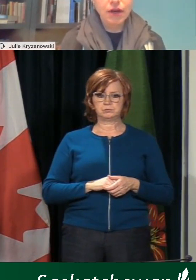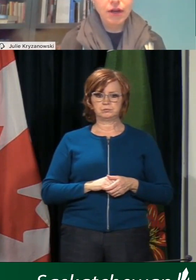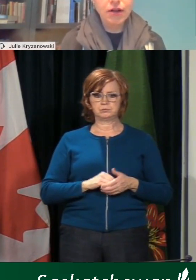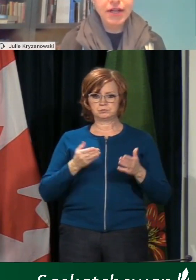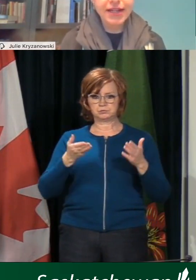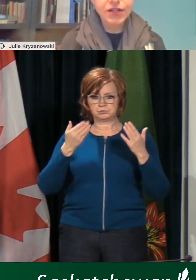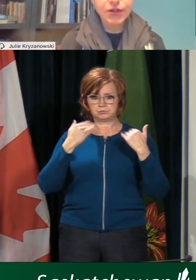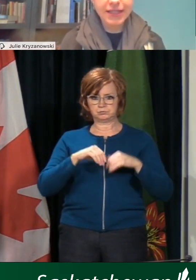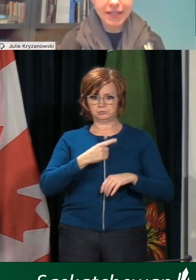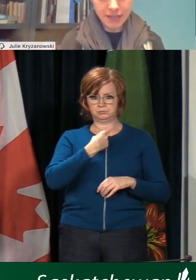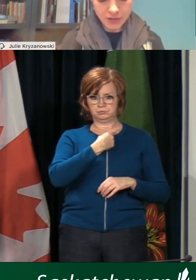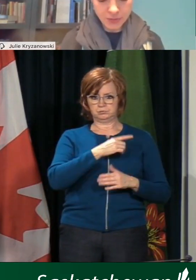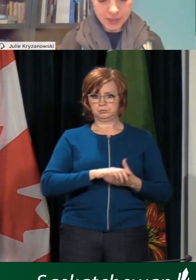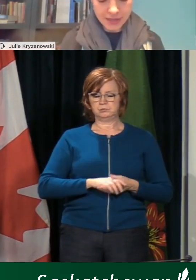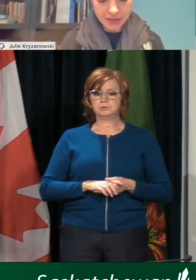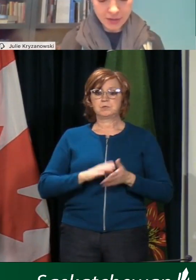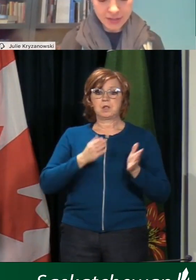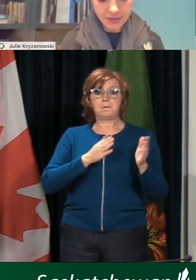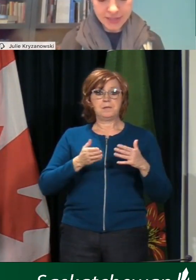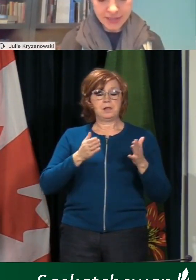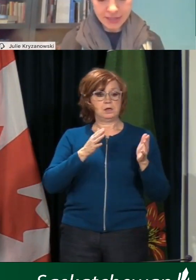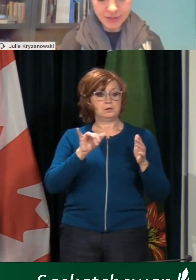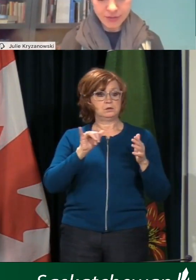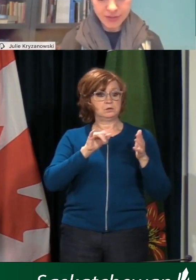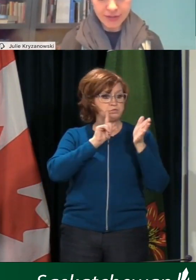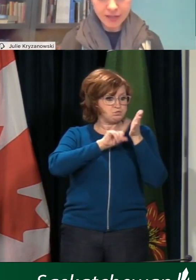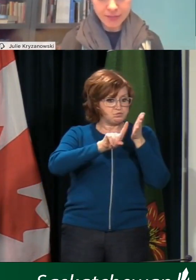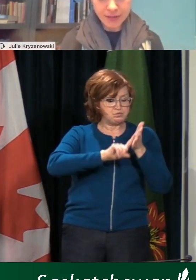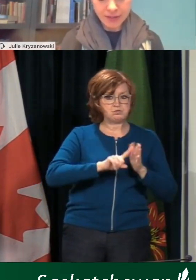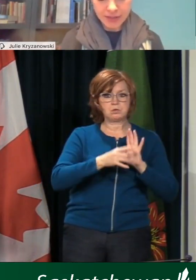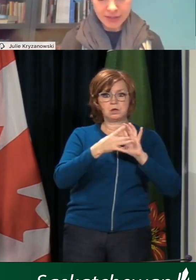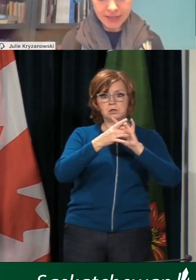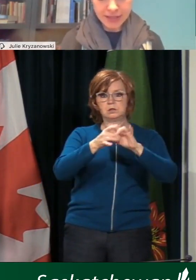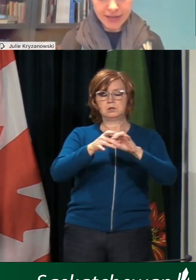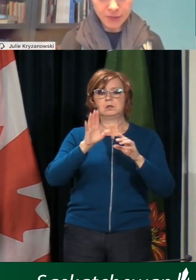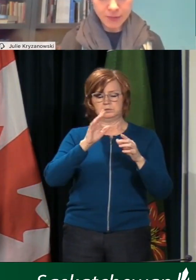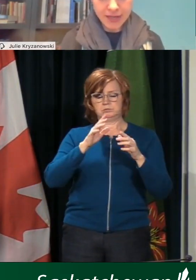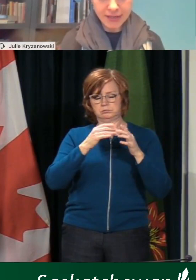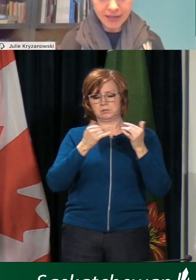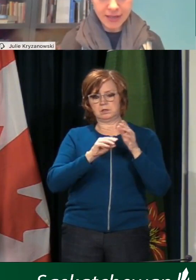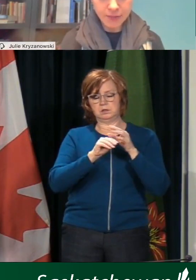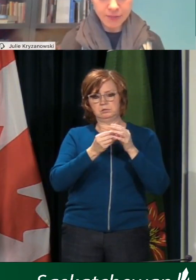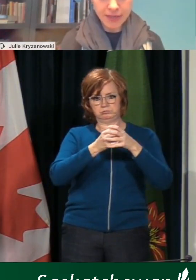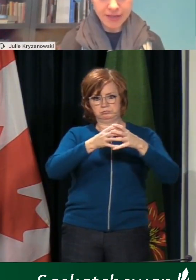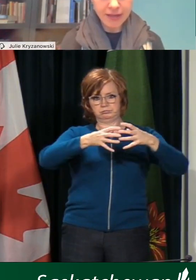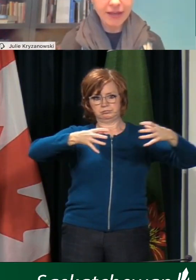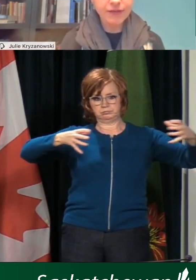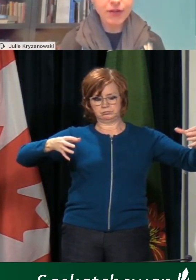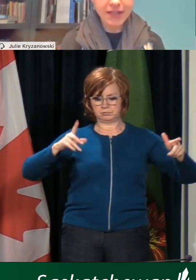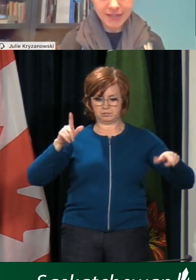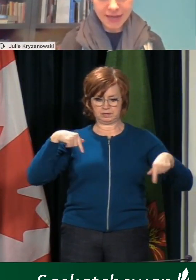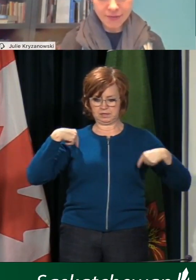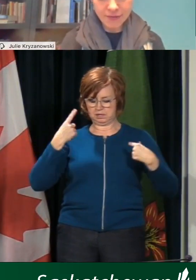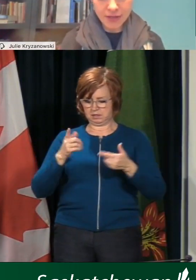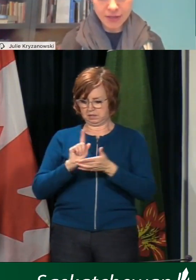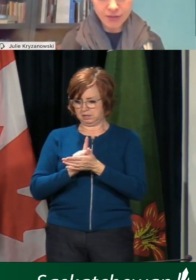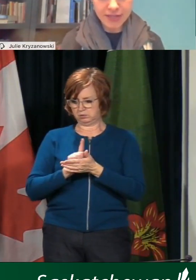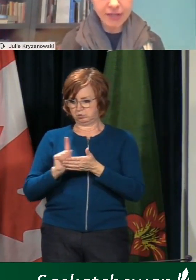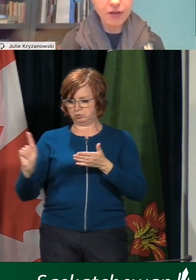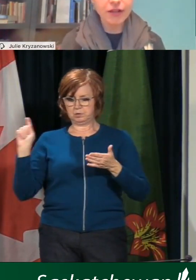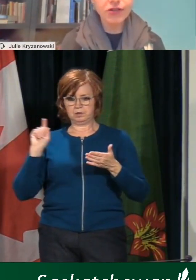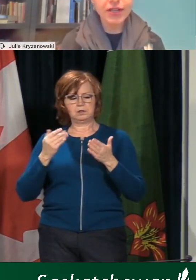Our contact tracing surge plan also continues to develop. Within the last week, we have trained staff on a